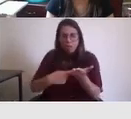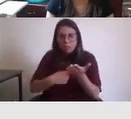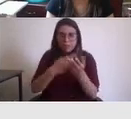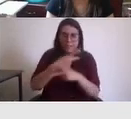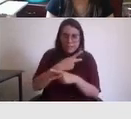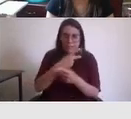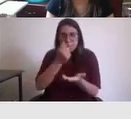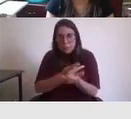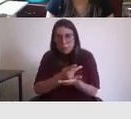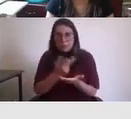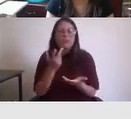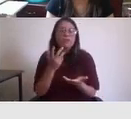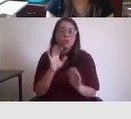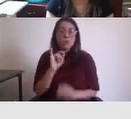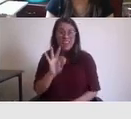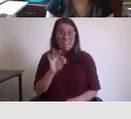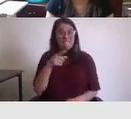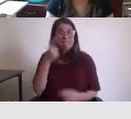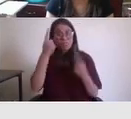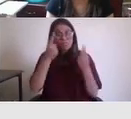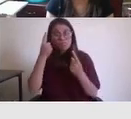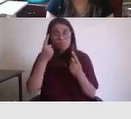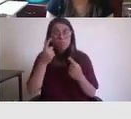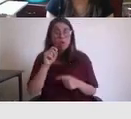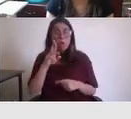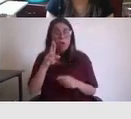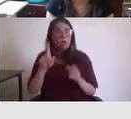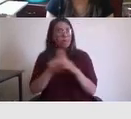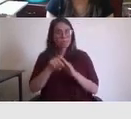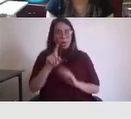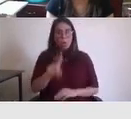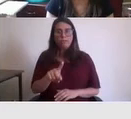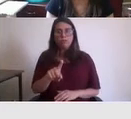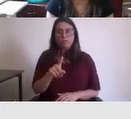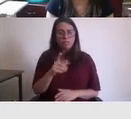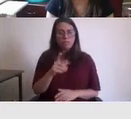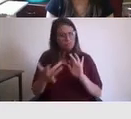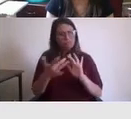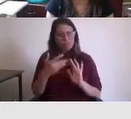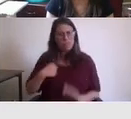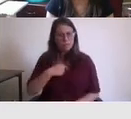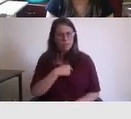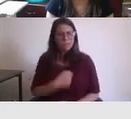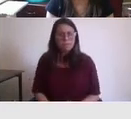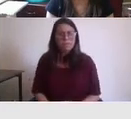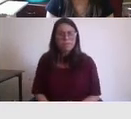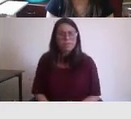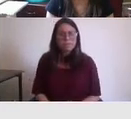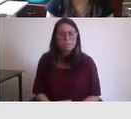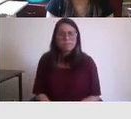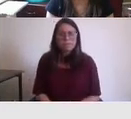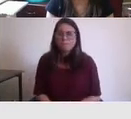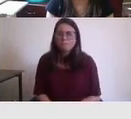So if you have those kind of things come up or come to you, please don't hesitate to reach out to us about some of that.